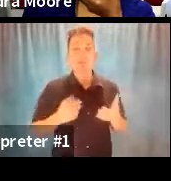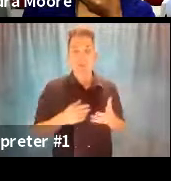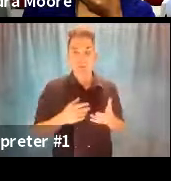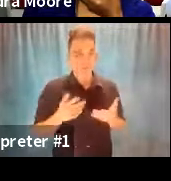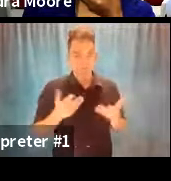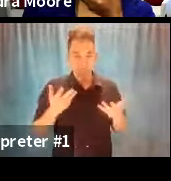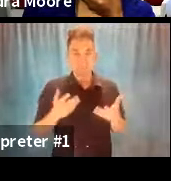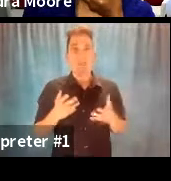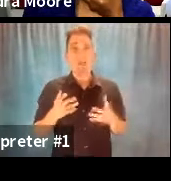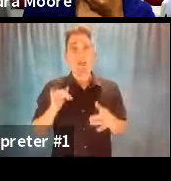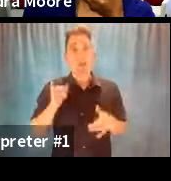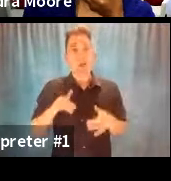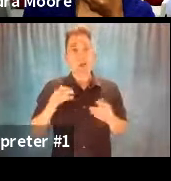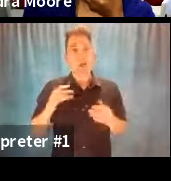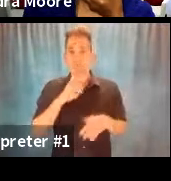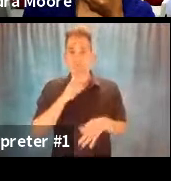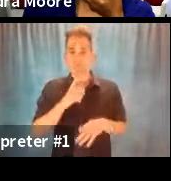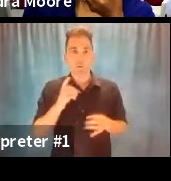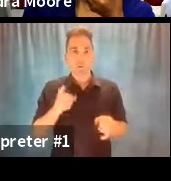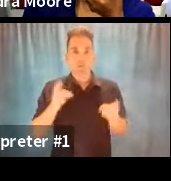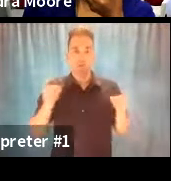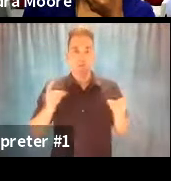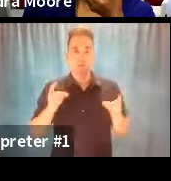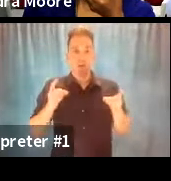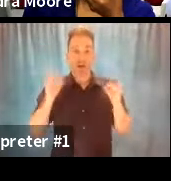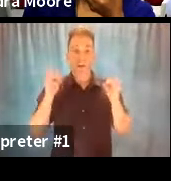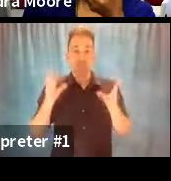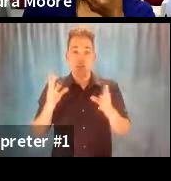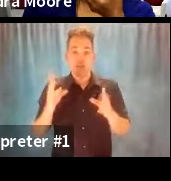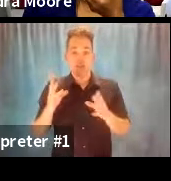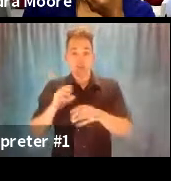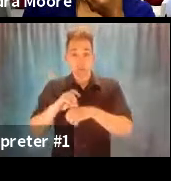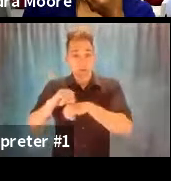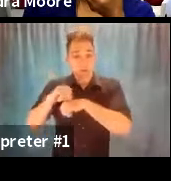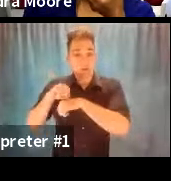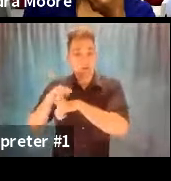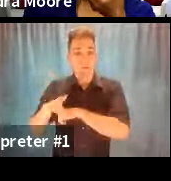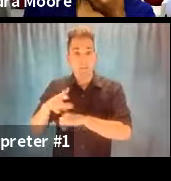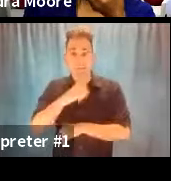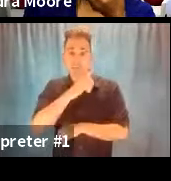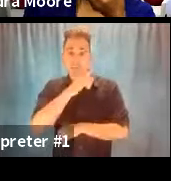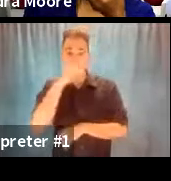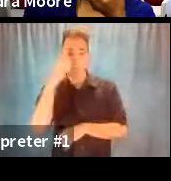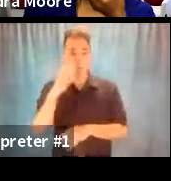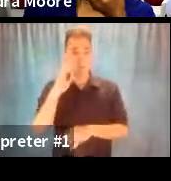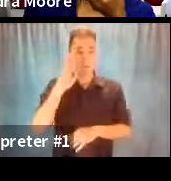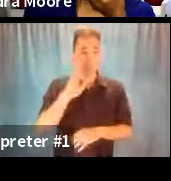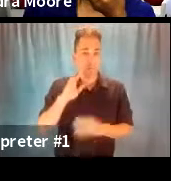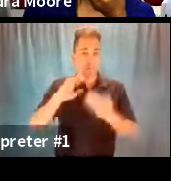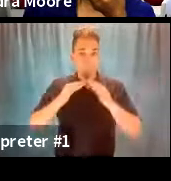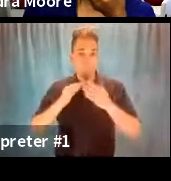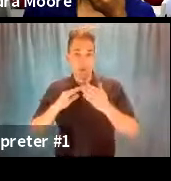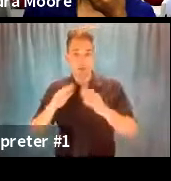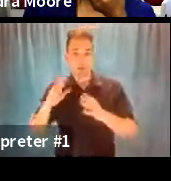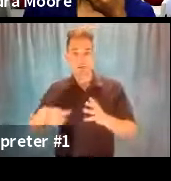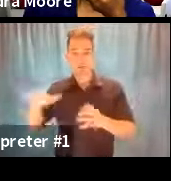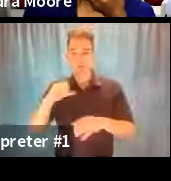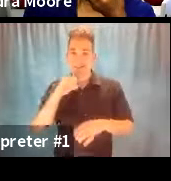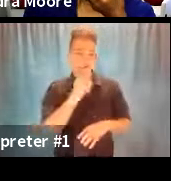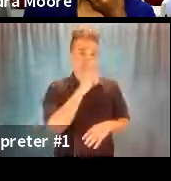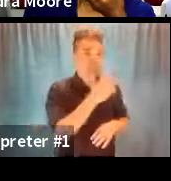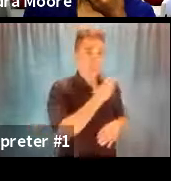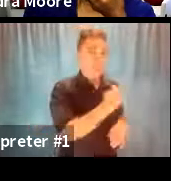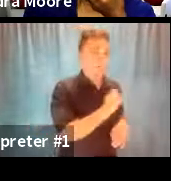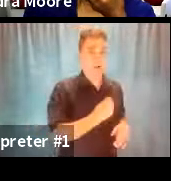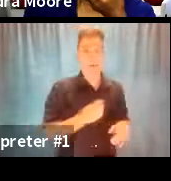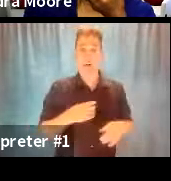displacements are disproportionately affecting majority Black and Brown communities and families across the city and will directly contribute to increasing the city's